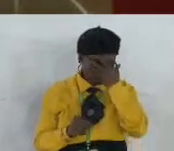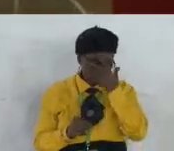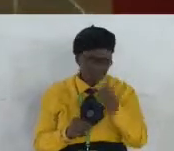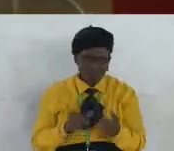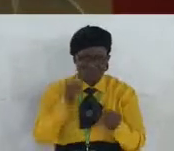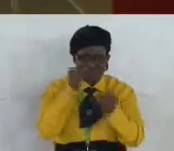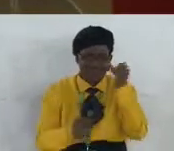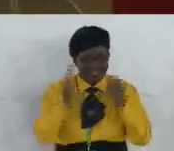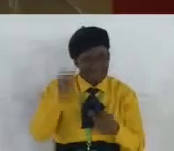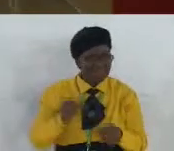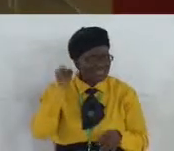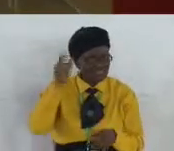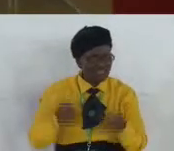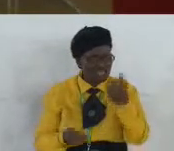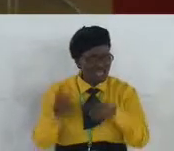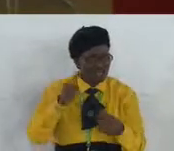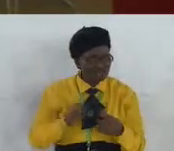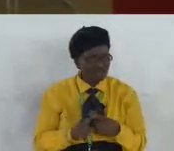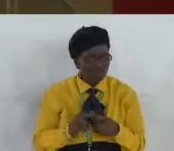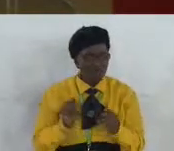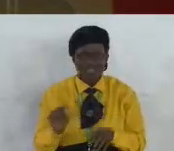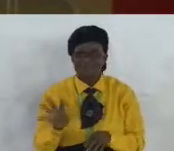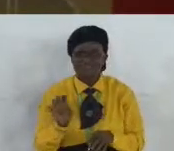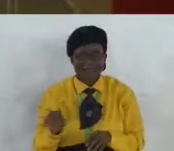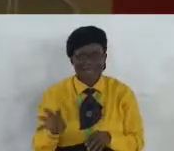Finally, she came to Butemeta